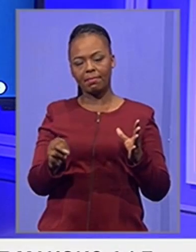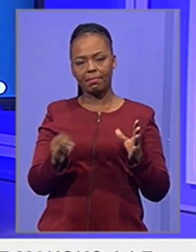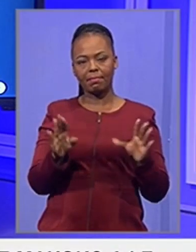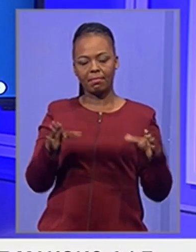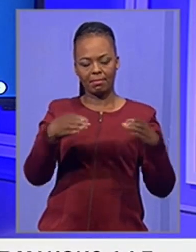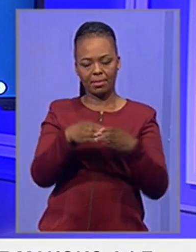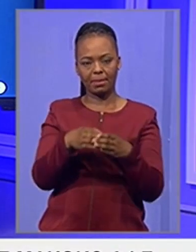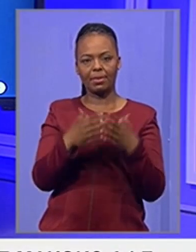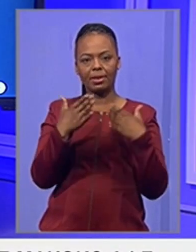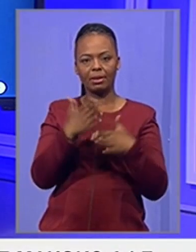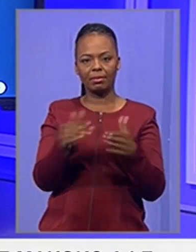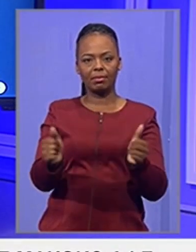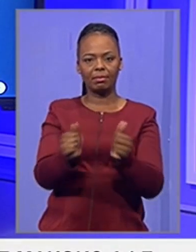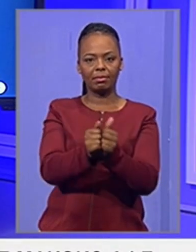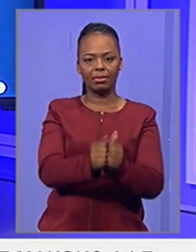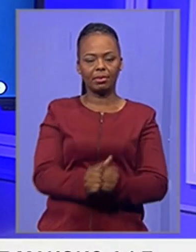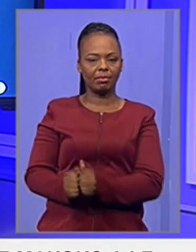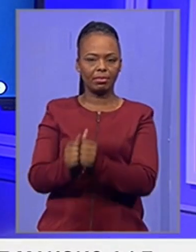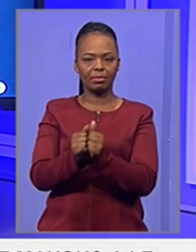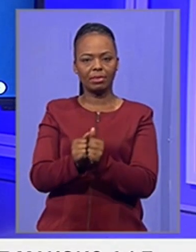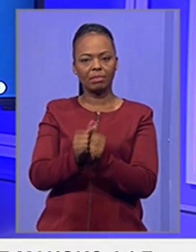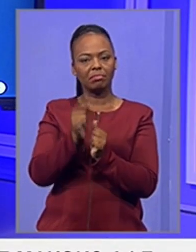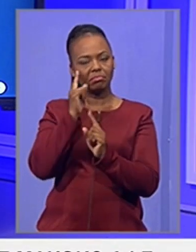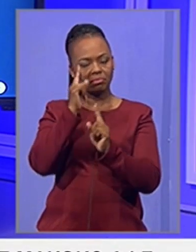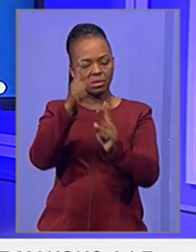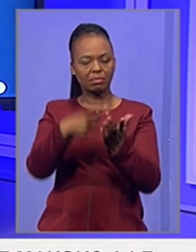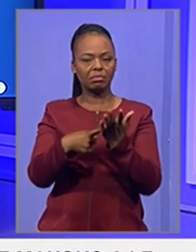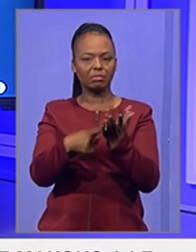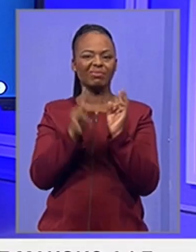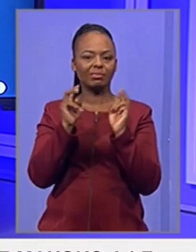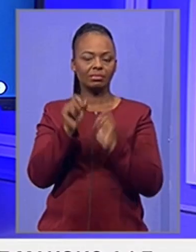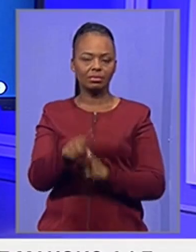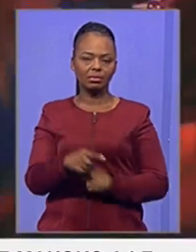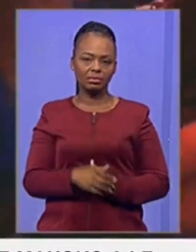tsena kokwano ya bosetšhaba go seka morero ono.